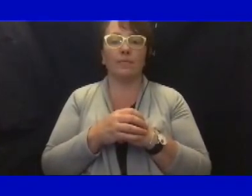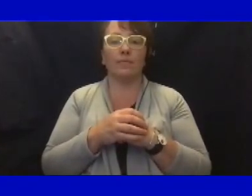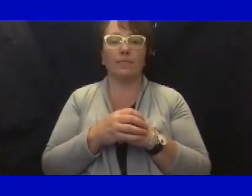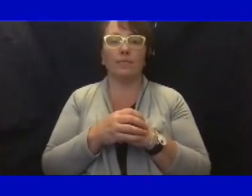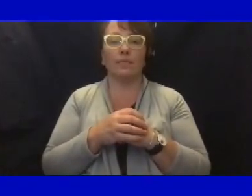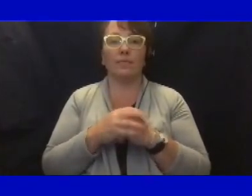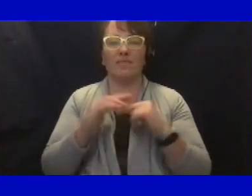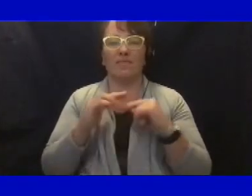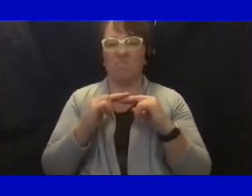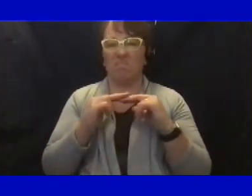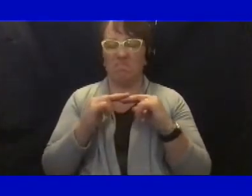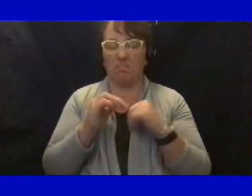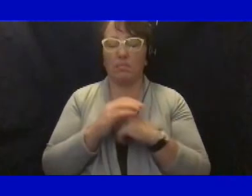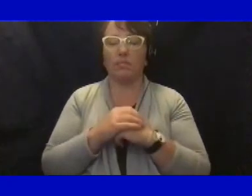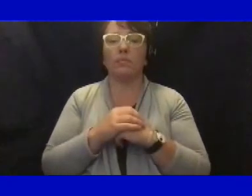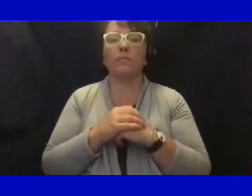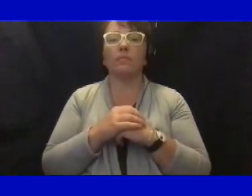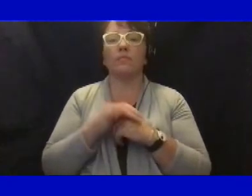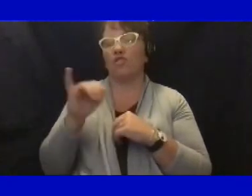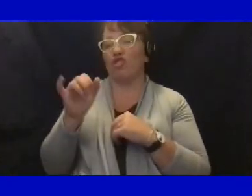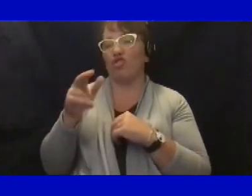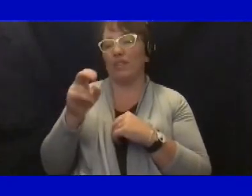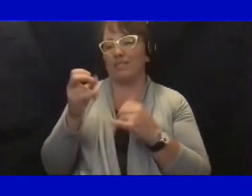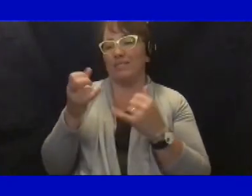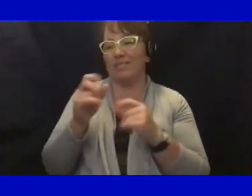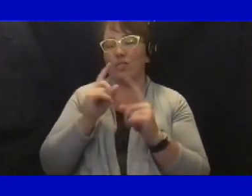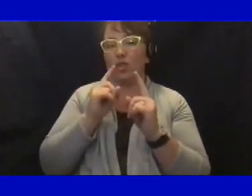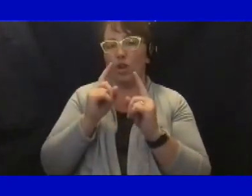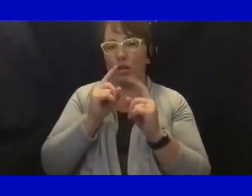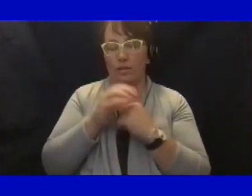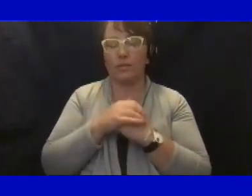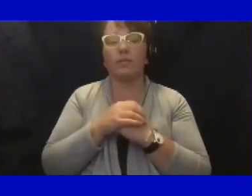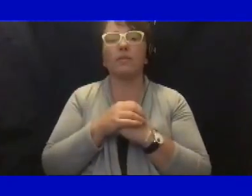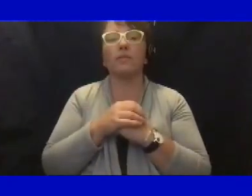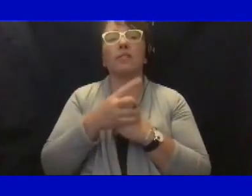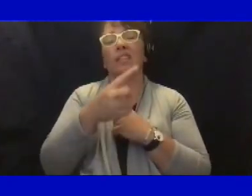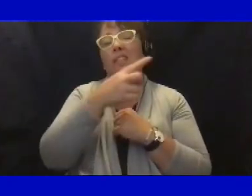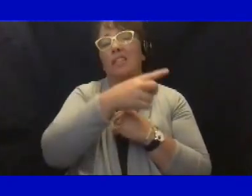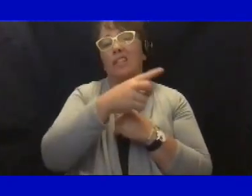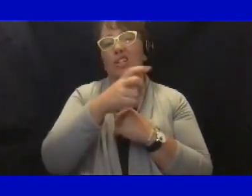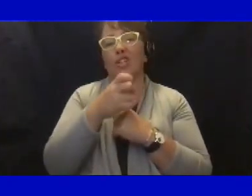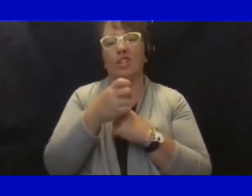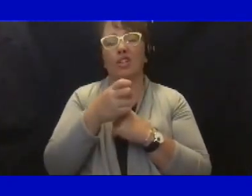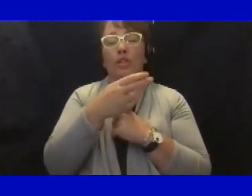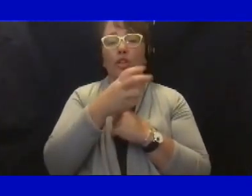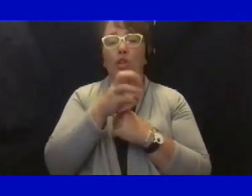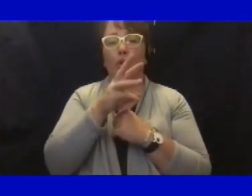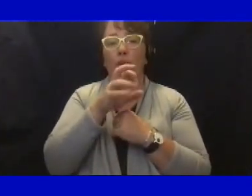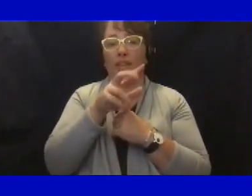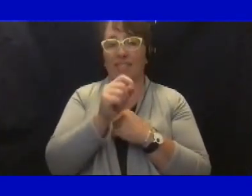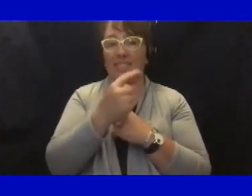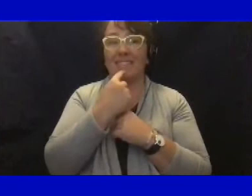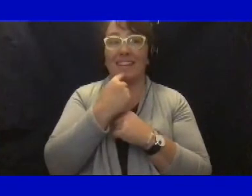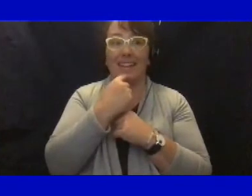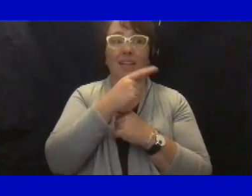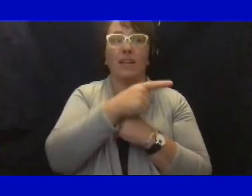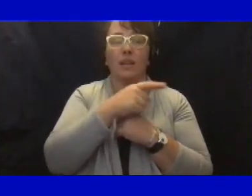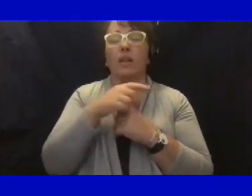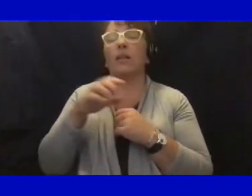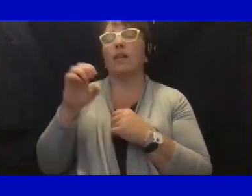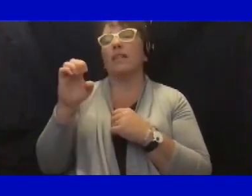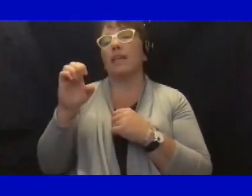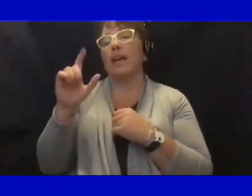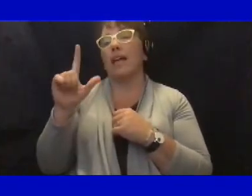Okay. So as Supervisor Hewitt noted, the El Dorado fire and the Holy Fire are